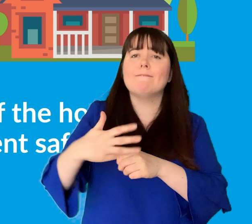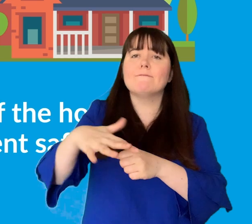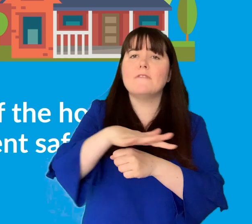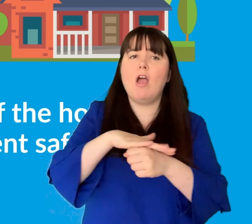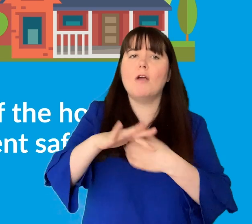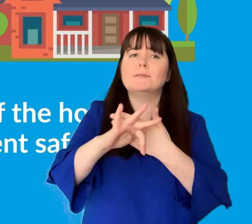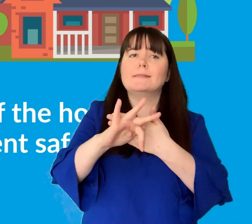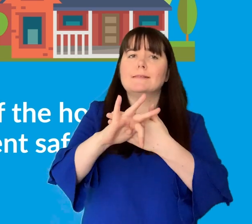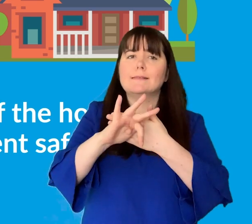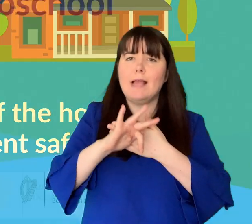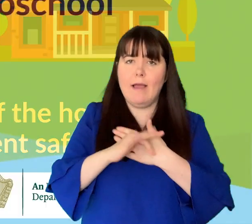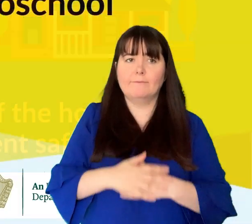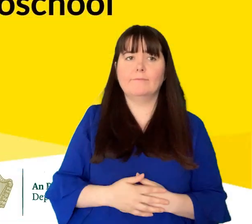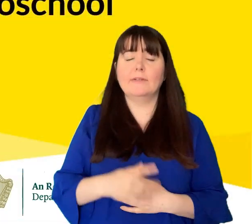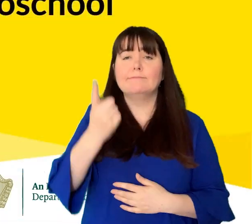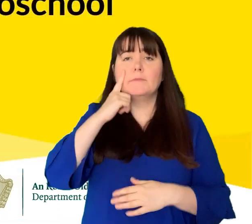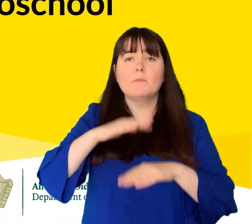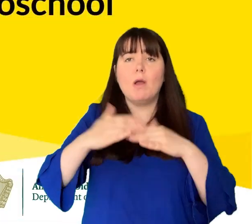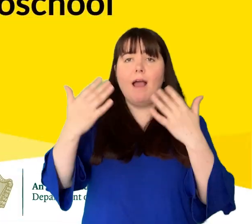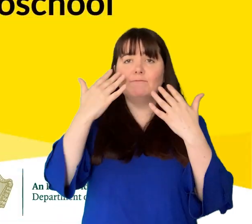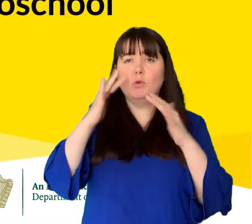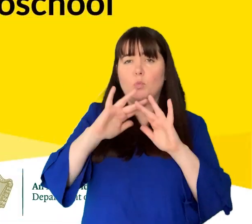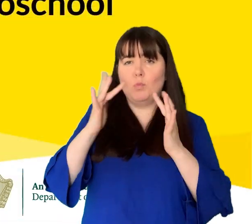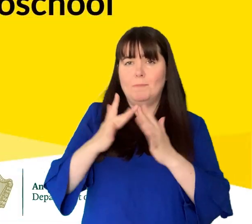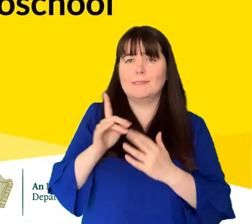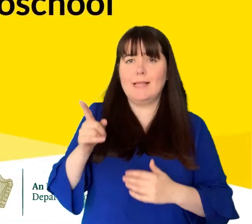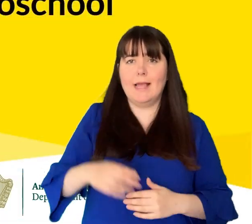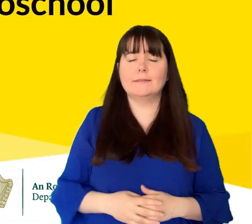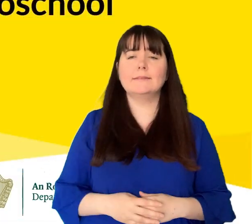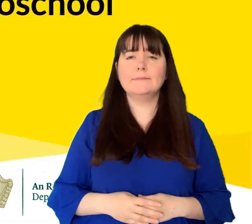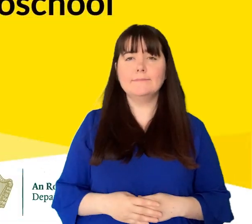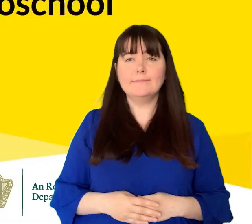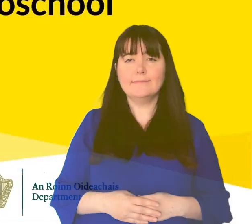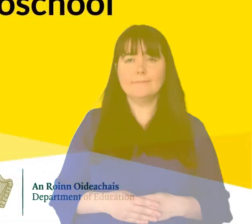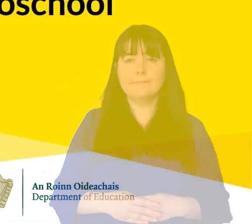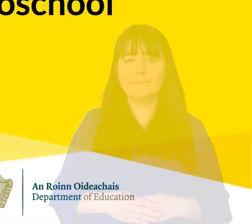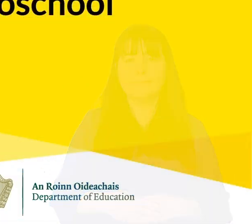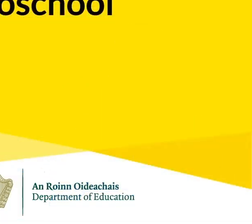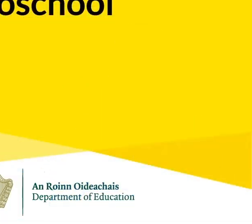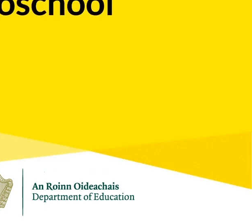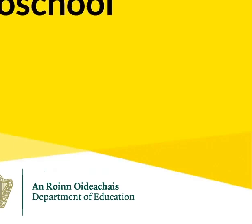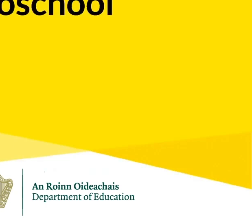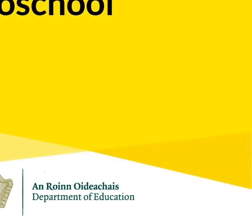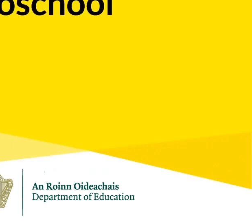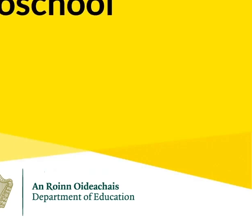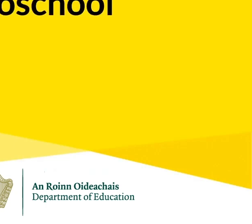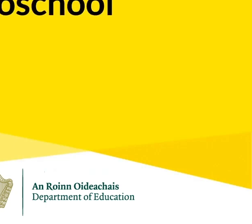For more, see gov.ie/back to school.